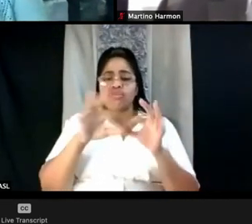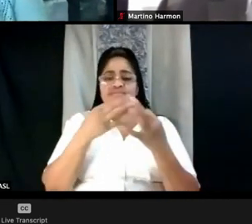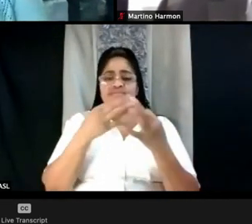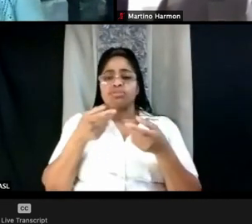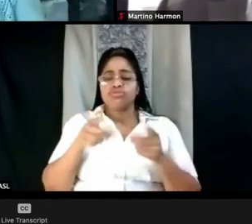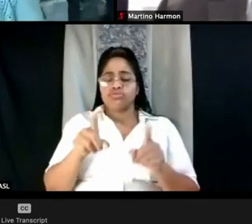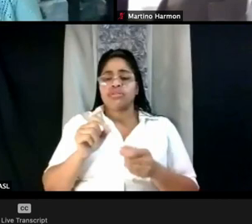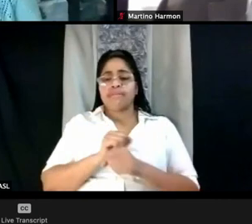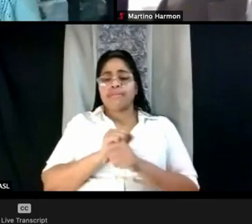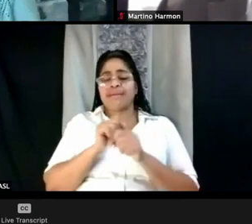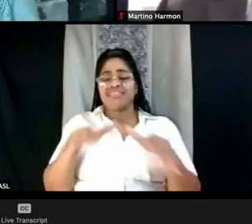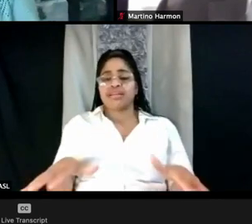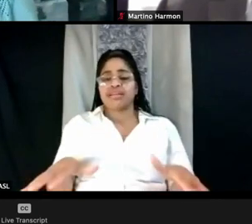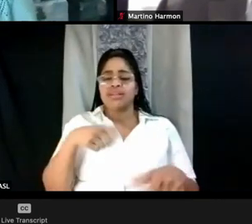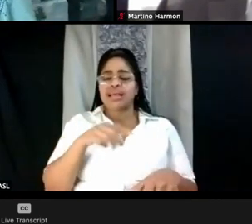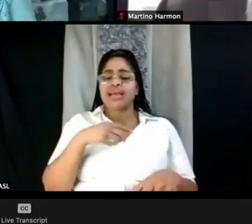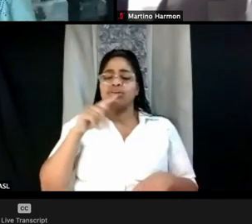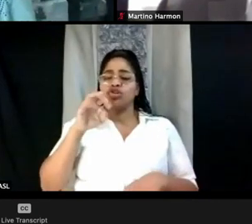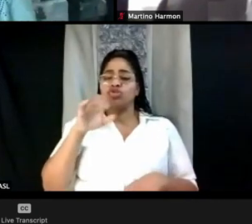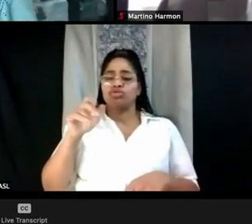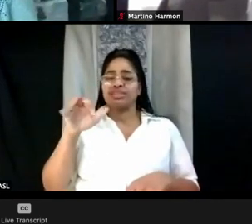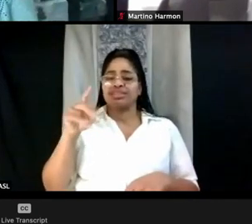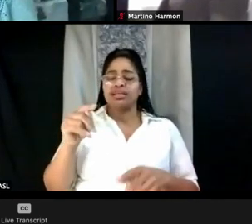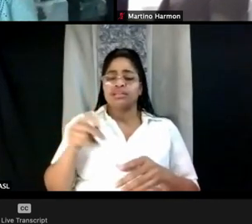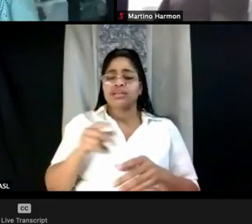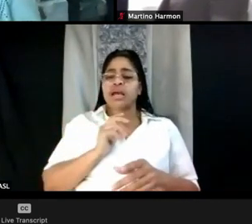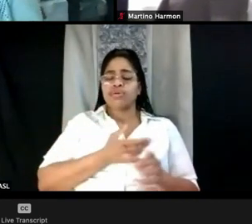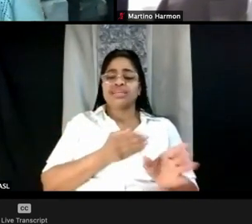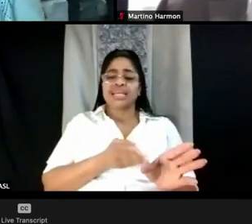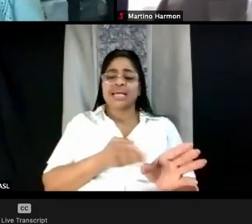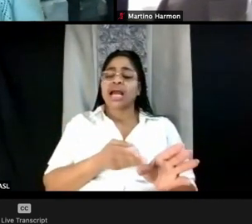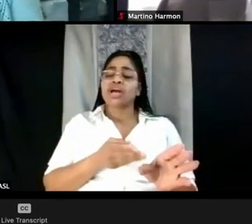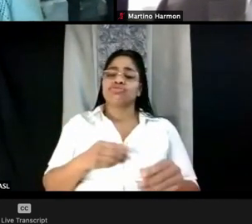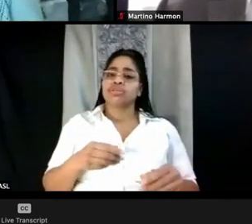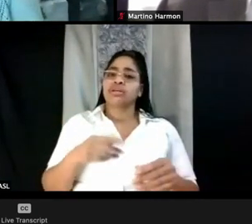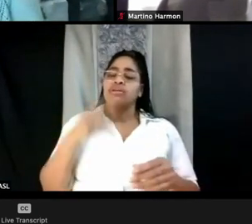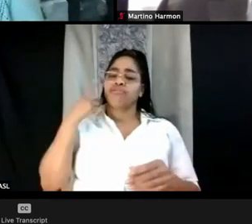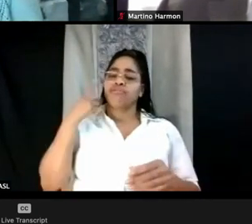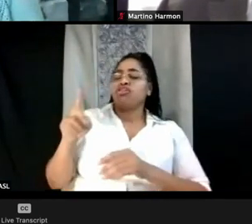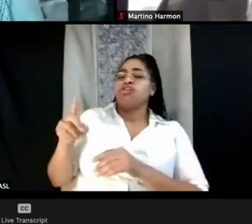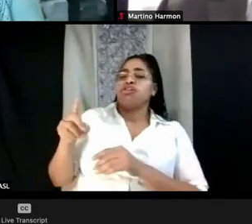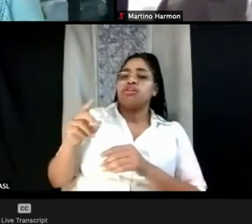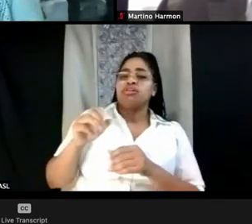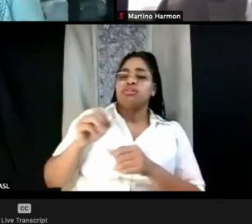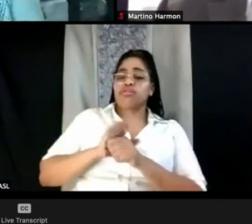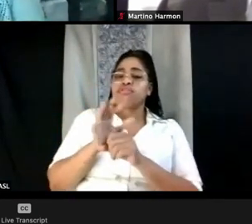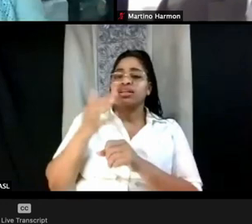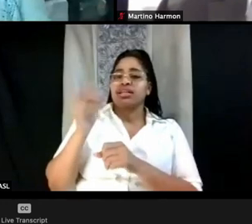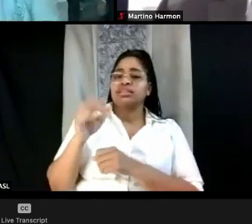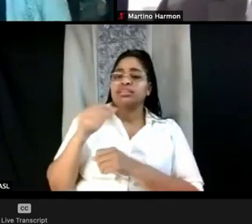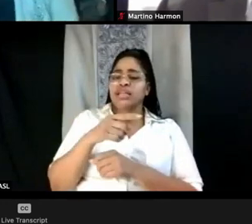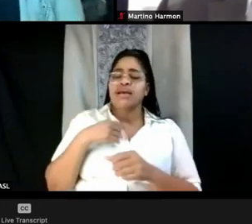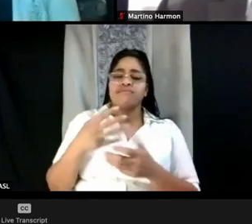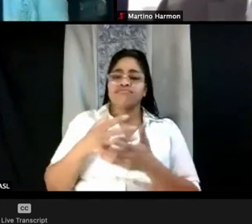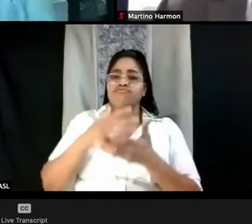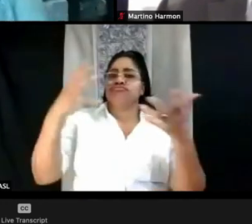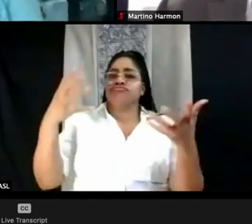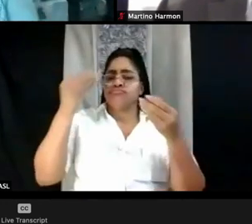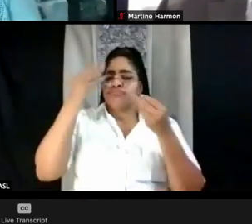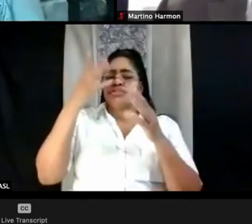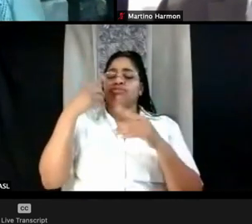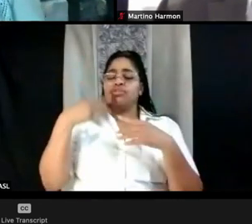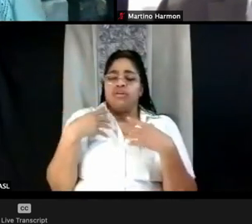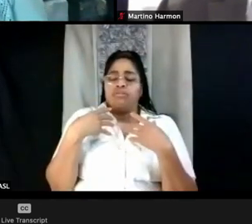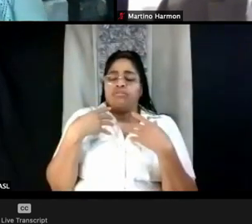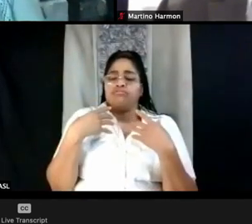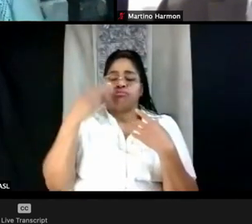created a toolkit called the Michigan Psychiatry Resources for COVID-19. The website has a wealth of information on specific mental health